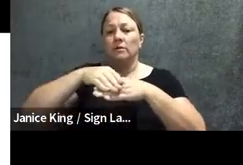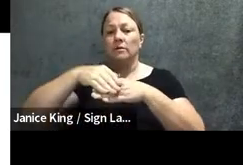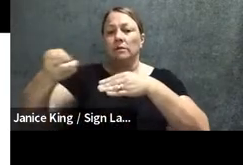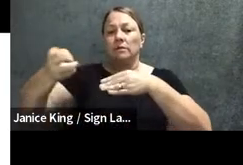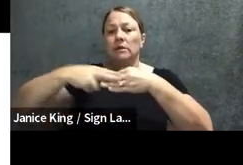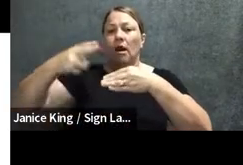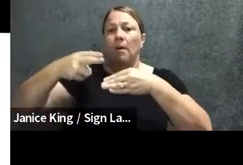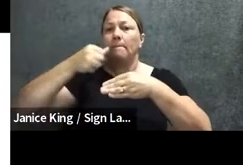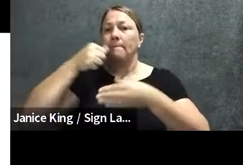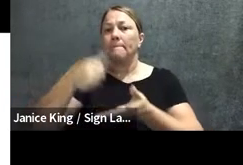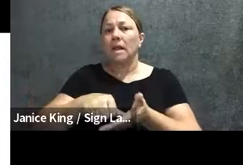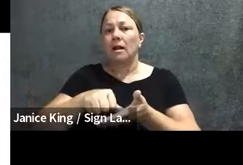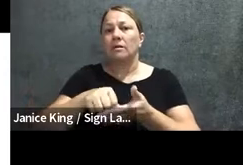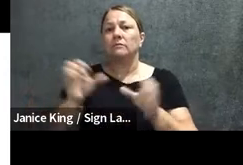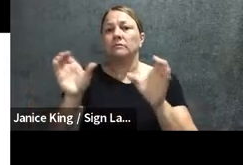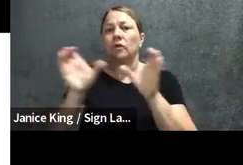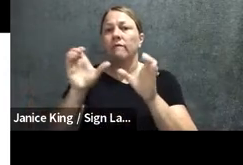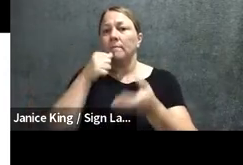Next.